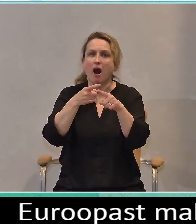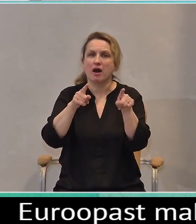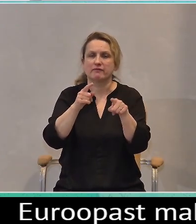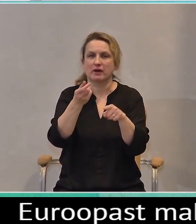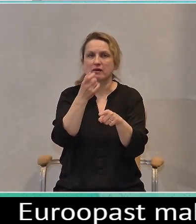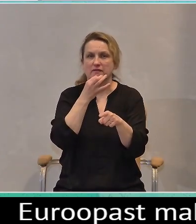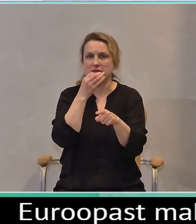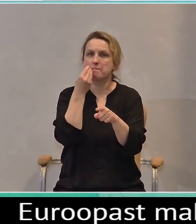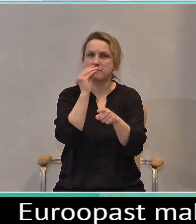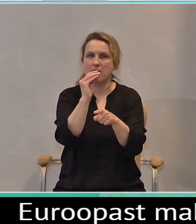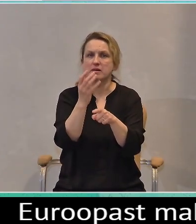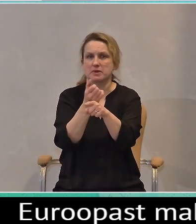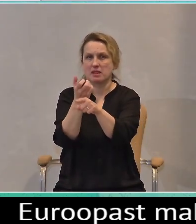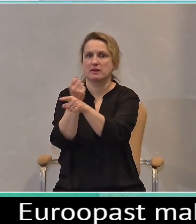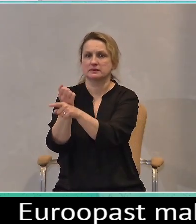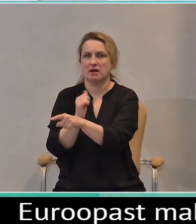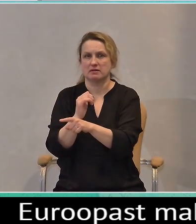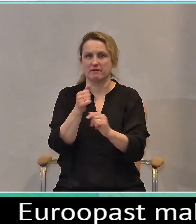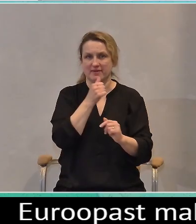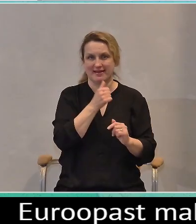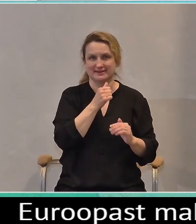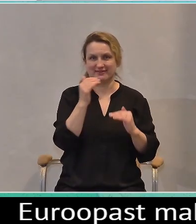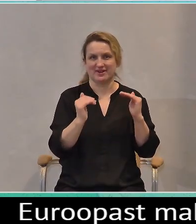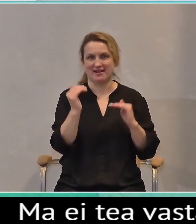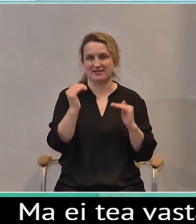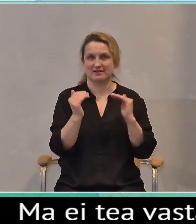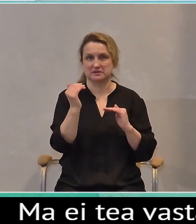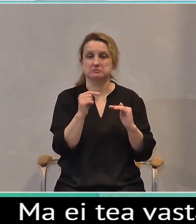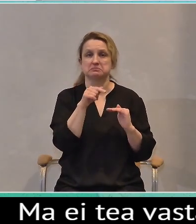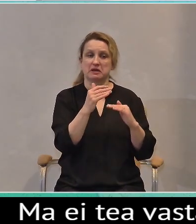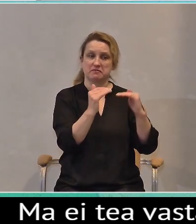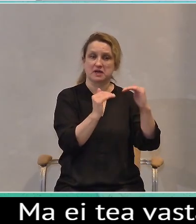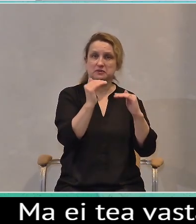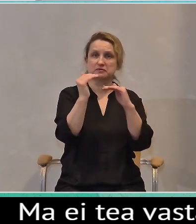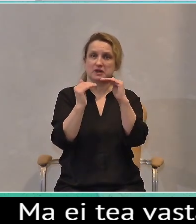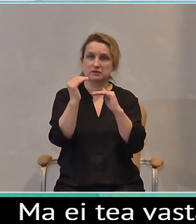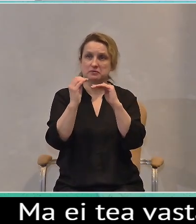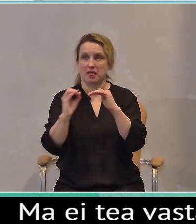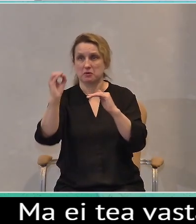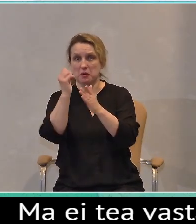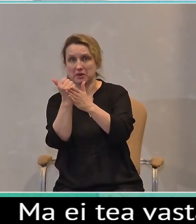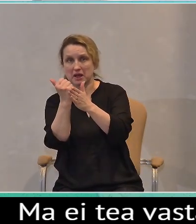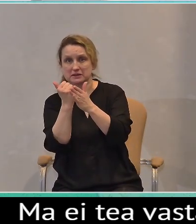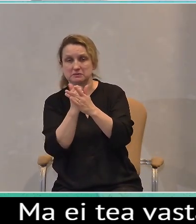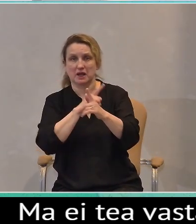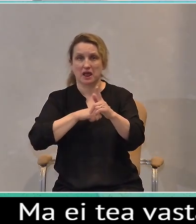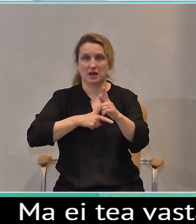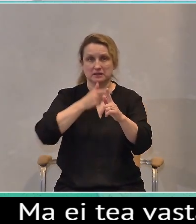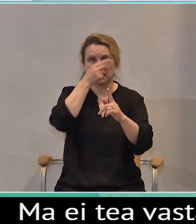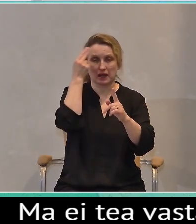However, in Lithuania, certain orphan drugs have better availability than we do in